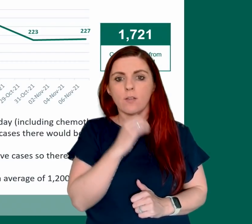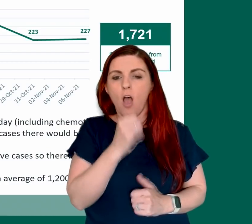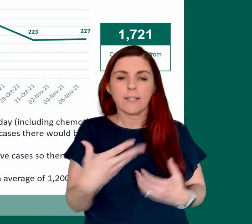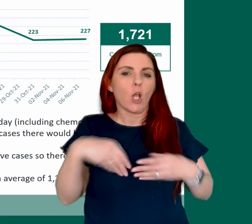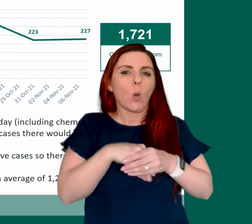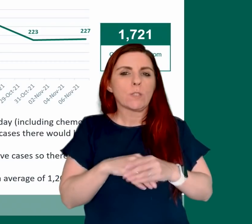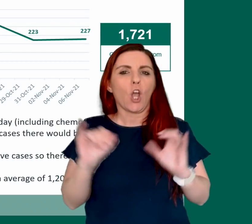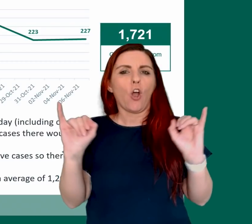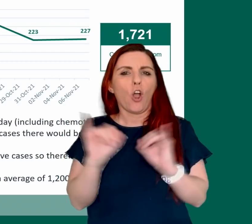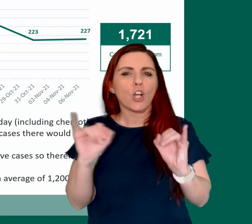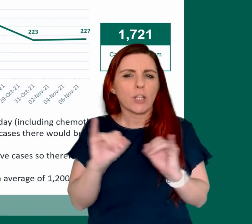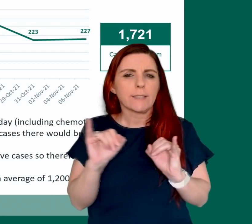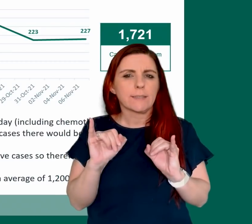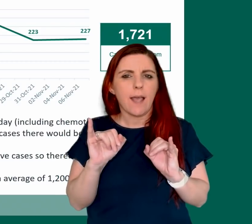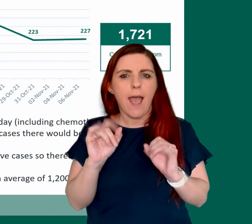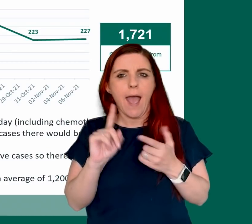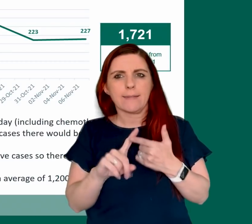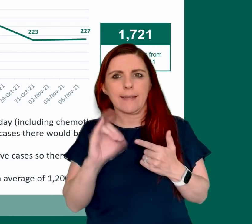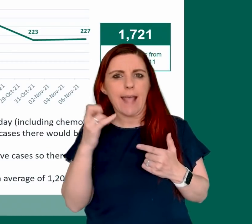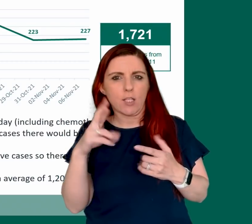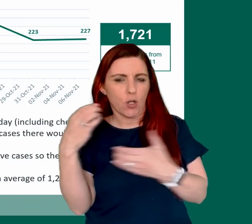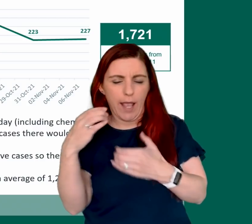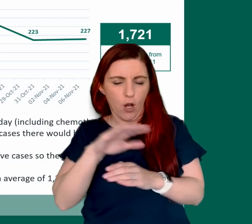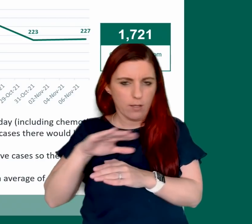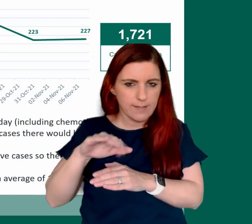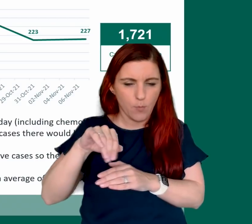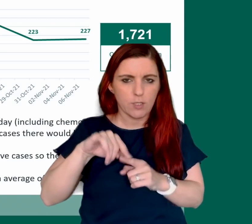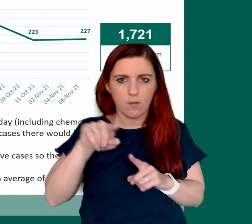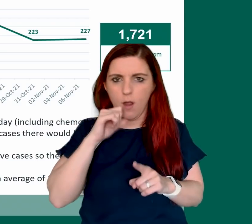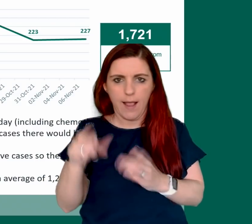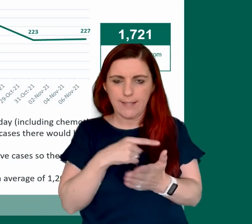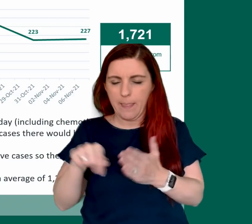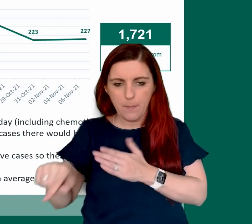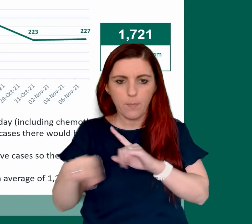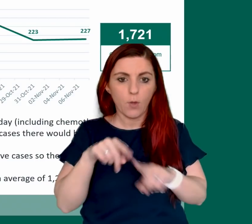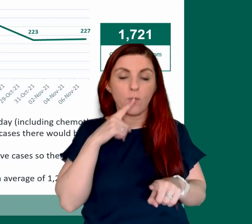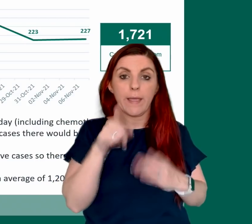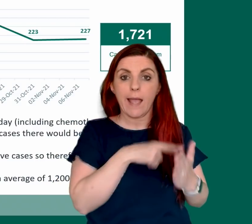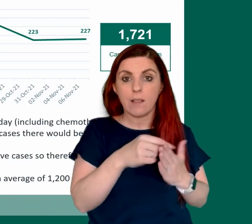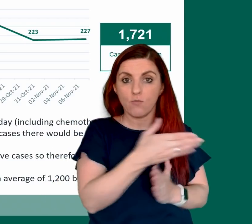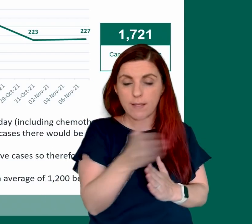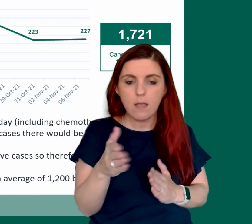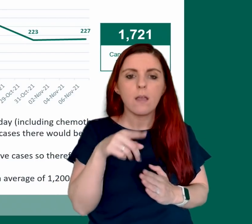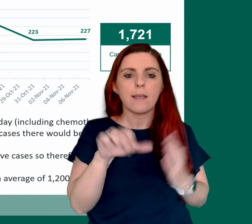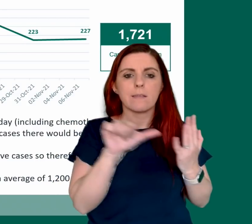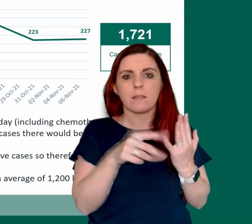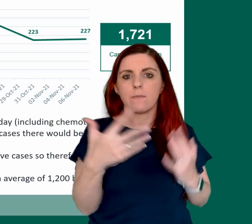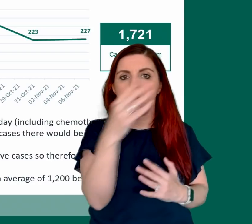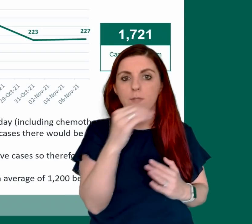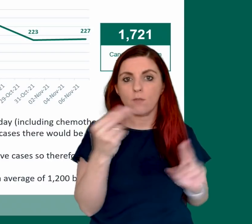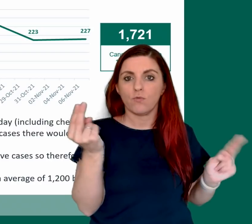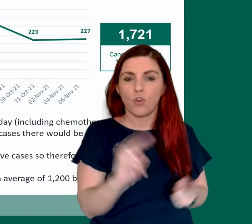urgent time-dependent work, which we always tried to keep going even last year in the surges, we would see about a 65% reduction in